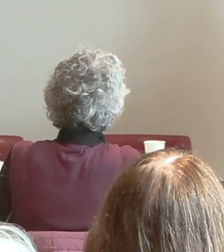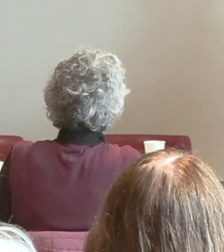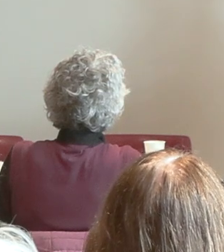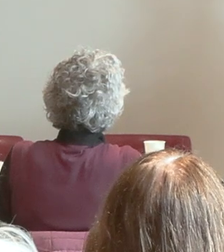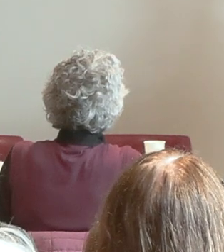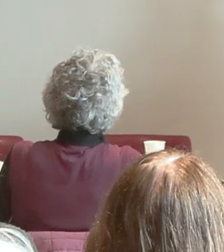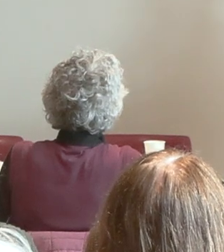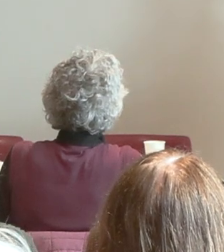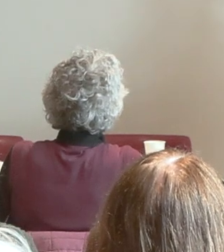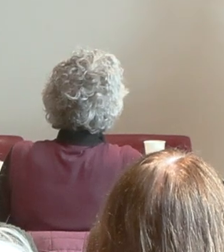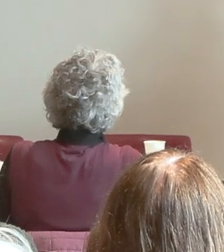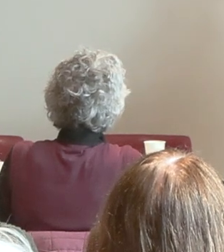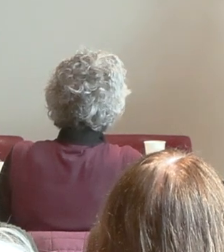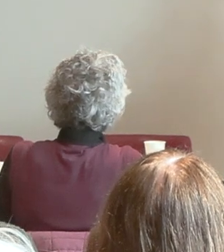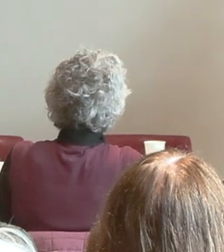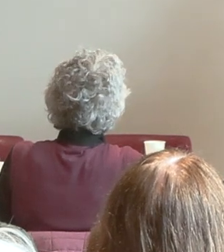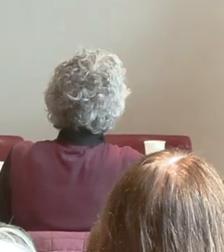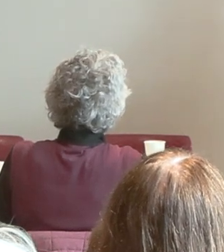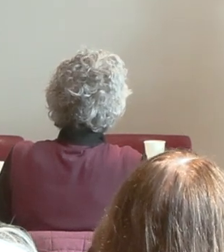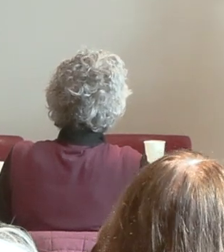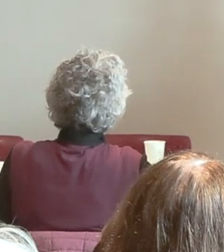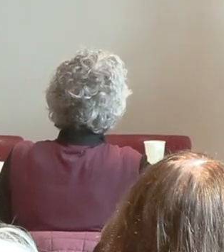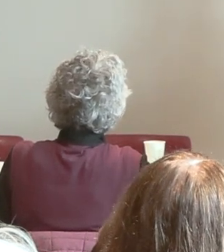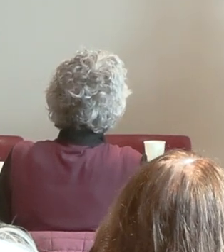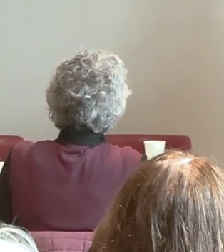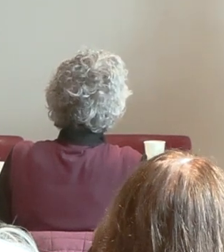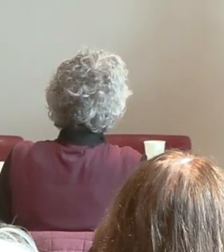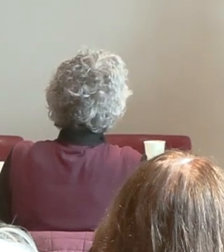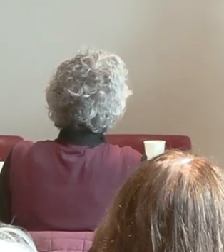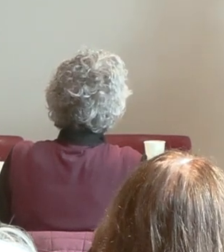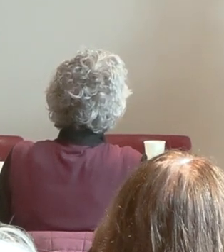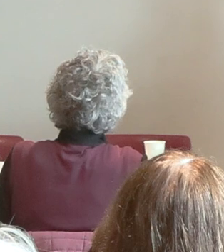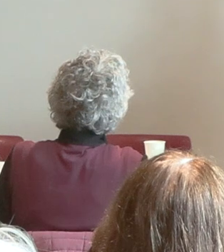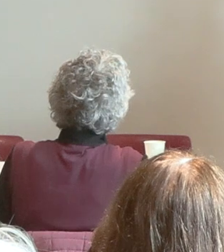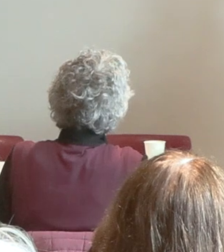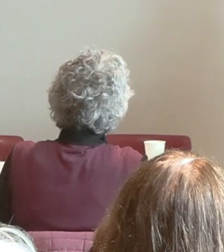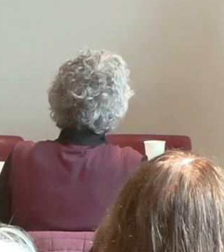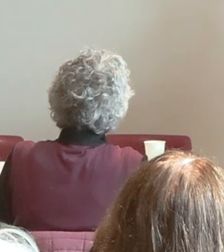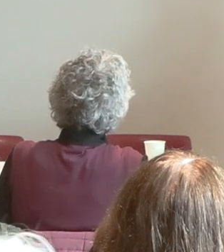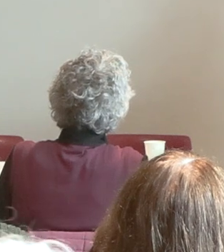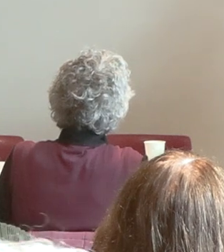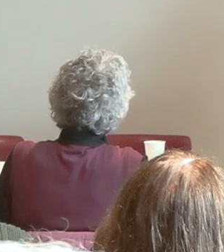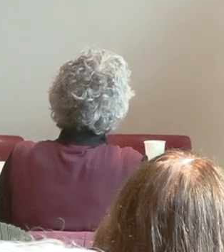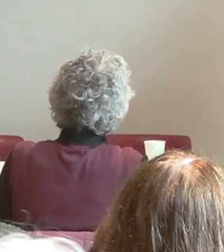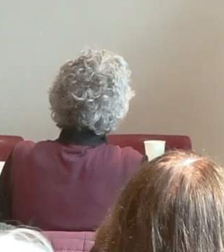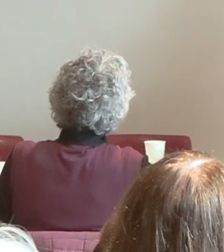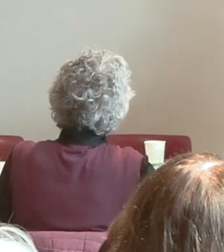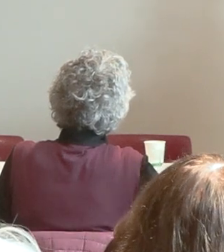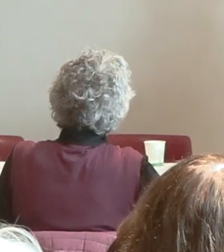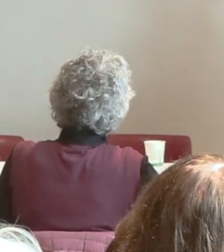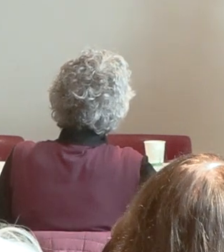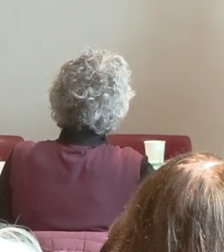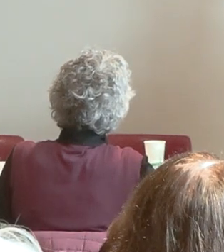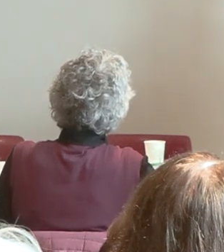This is to that time we remembered what we forgot, an open letter to the doing that started